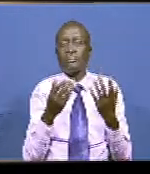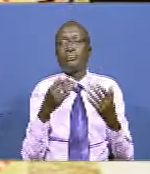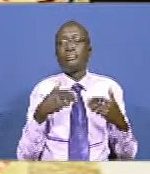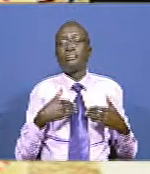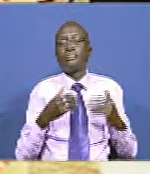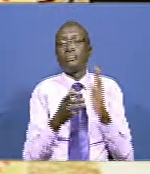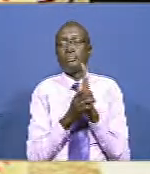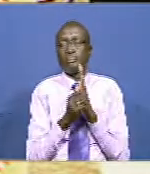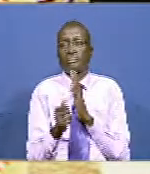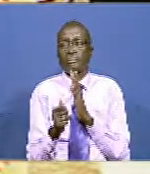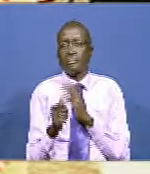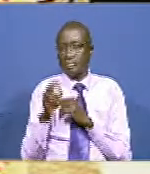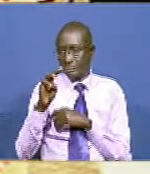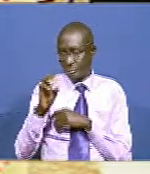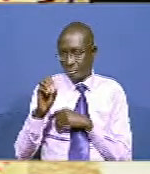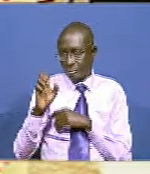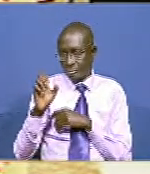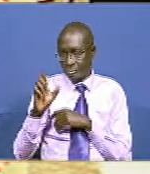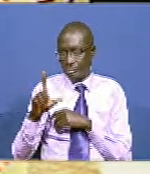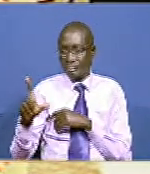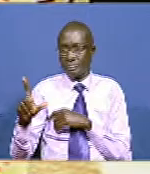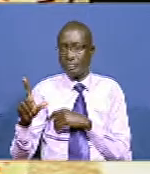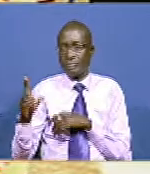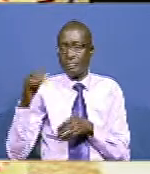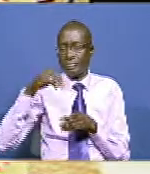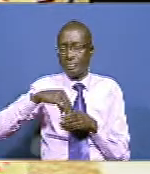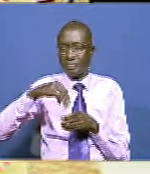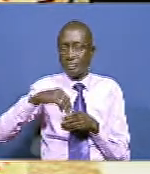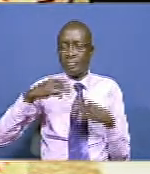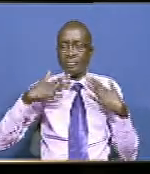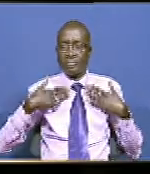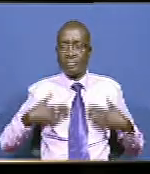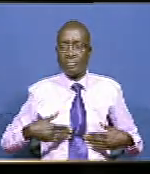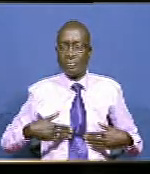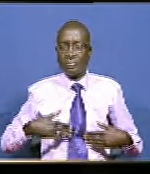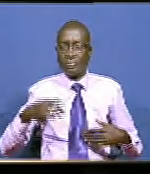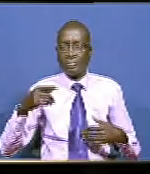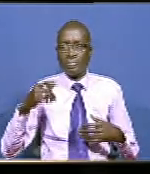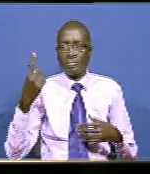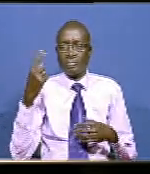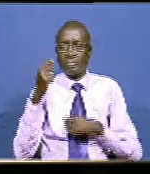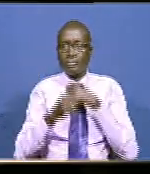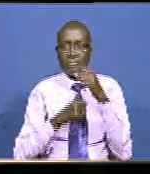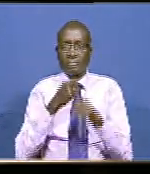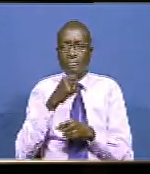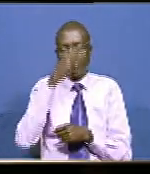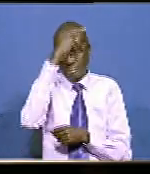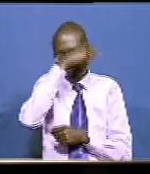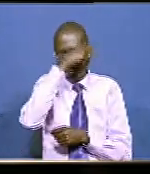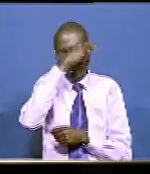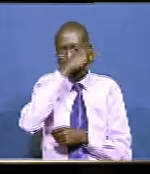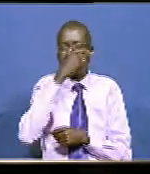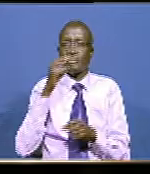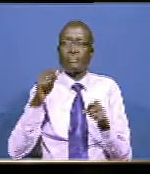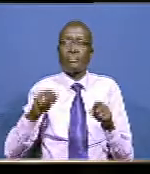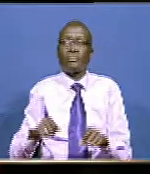Yeah, modeling was defaulted in me. Yeah. When I was in campus, I can remember in first year, I was seeing people model and I was like, can't do this.